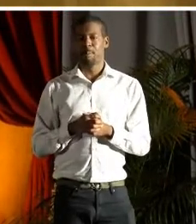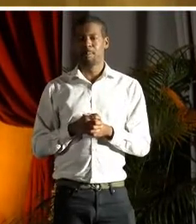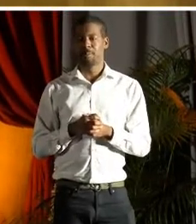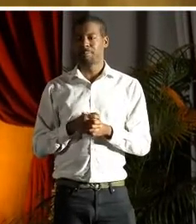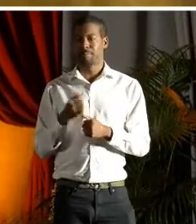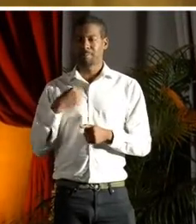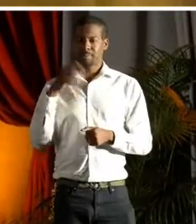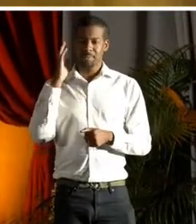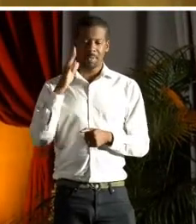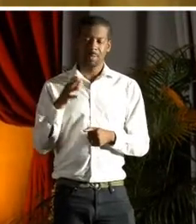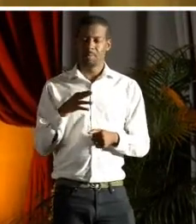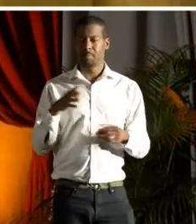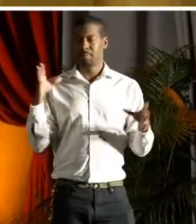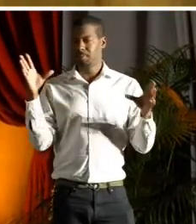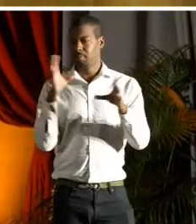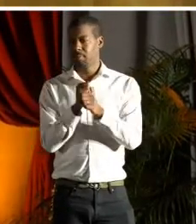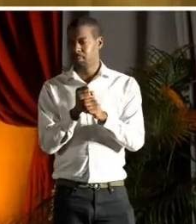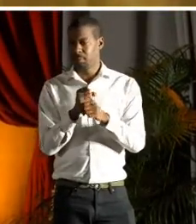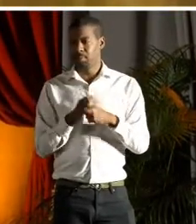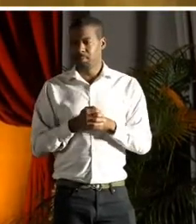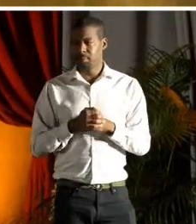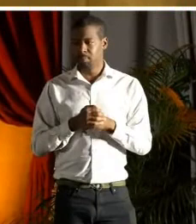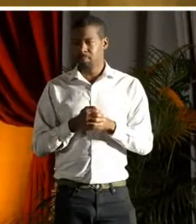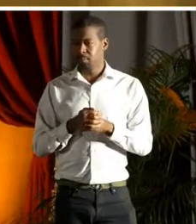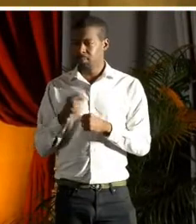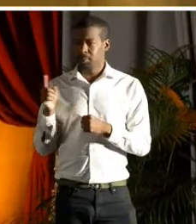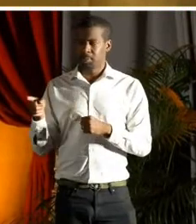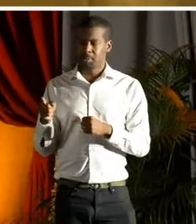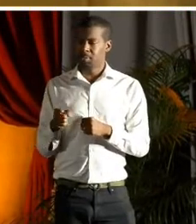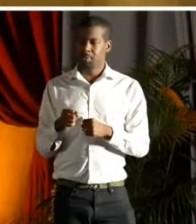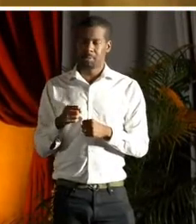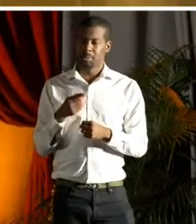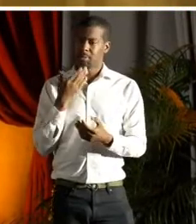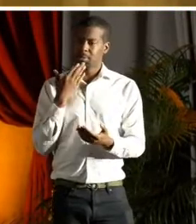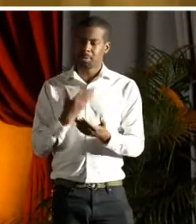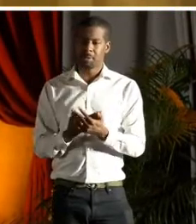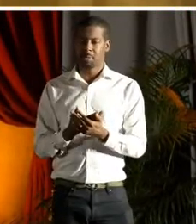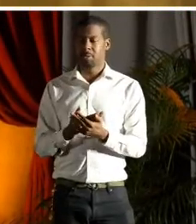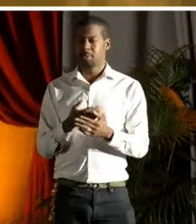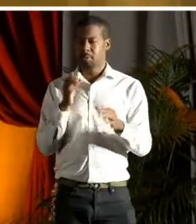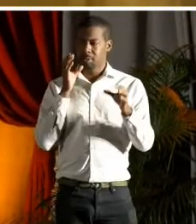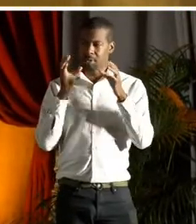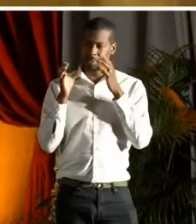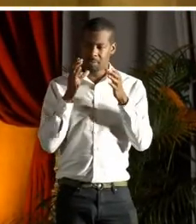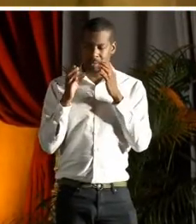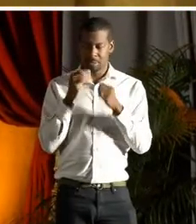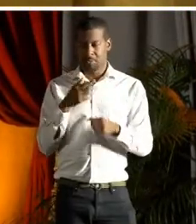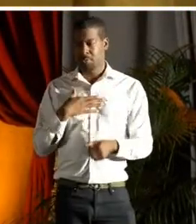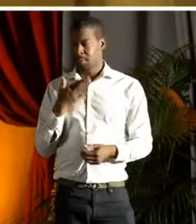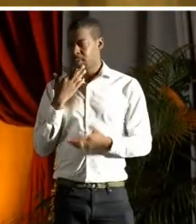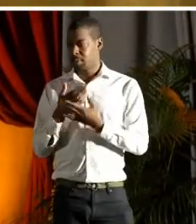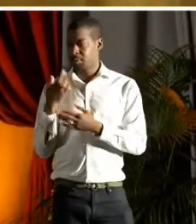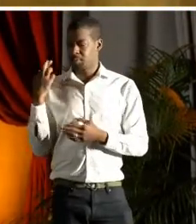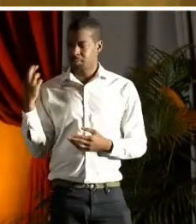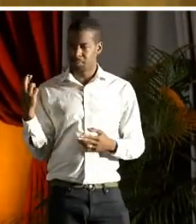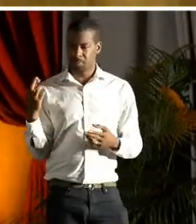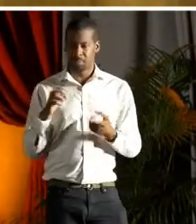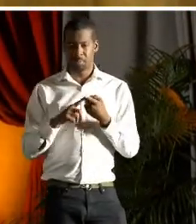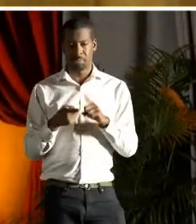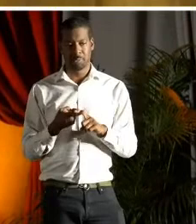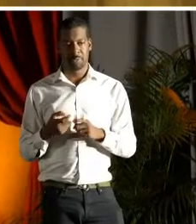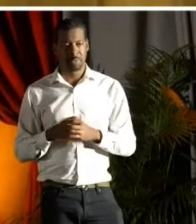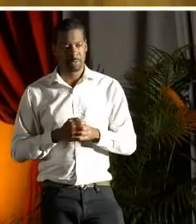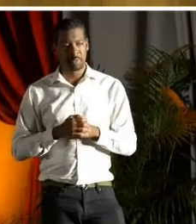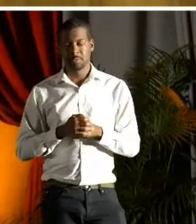I'm just going to make a few closing remarks because this was a very rich conversation with some of my very good friends.